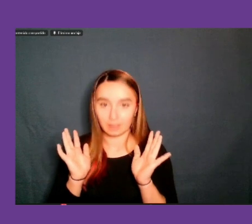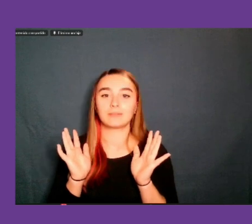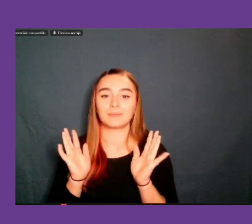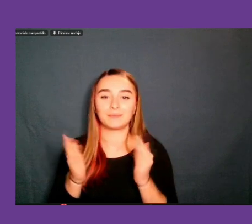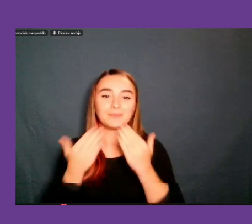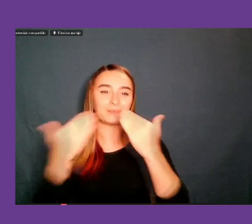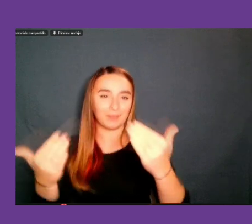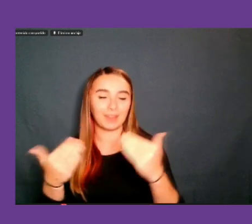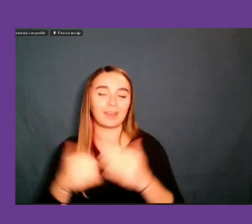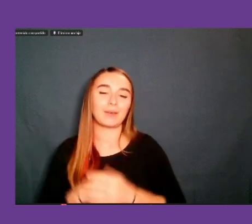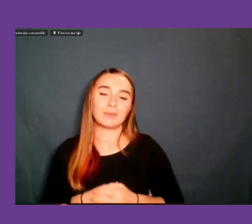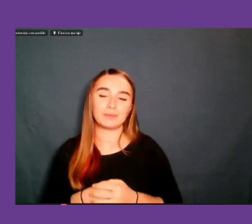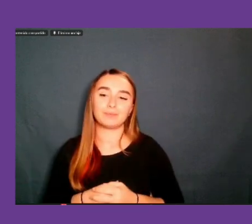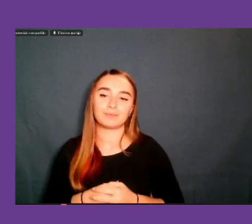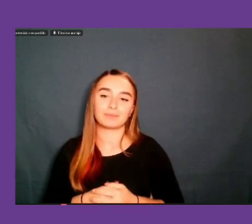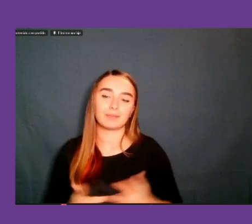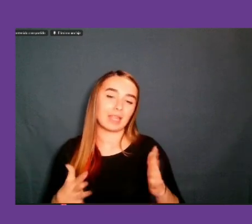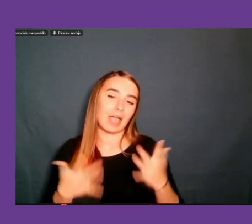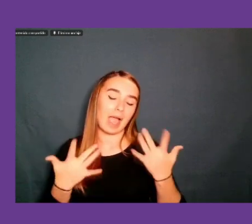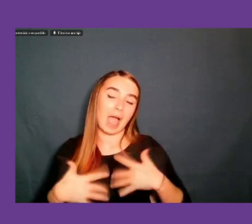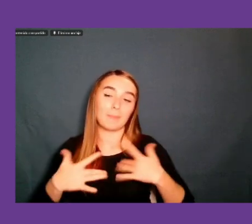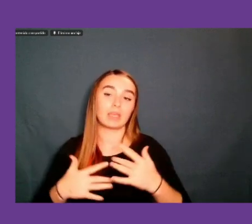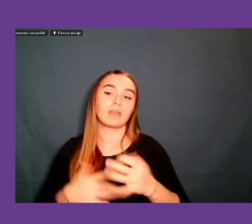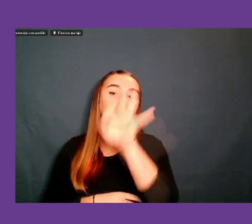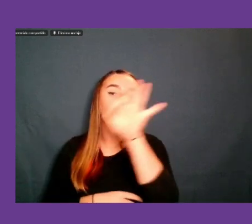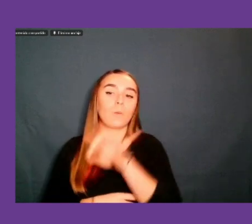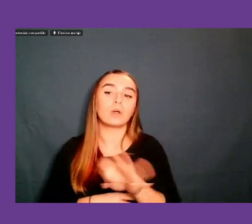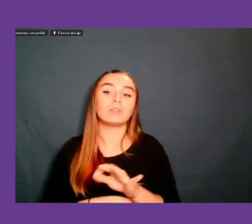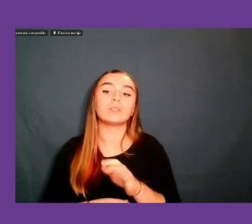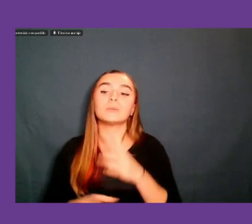Thank you very much, and happy to answer any question.